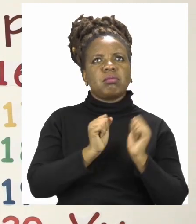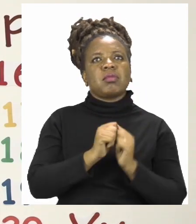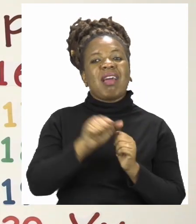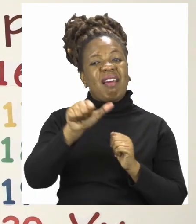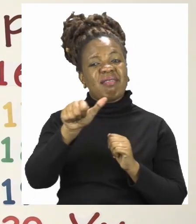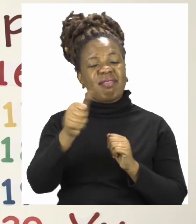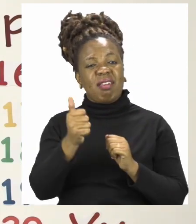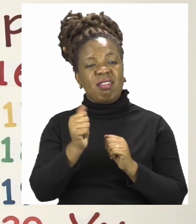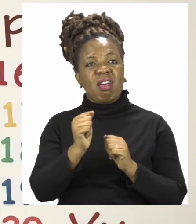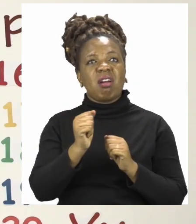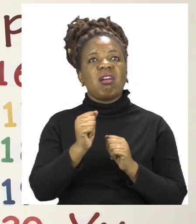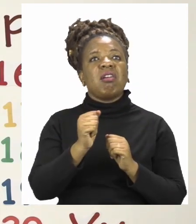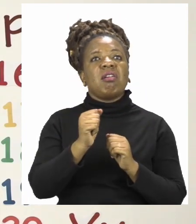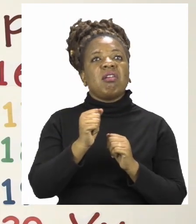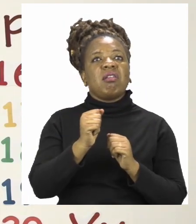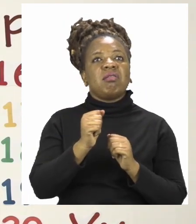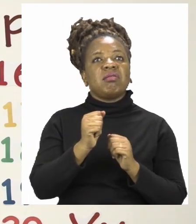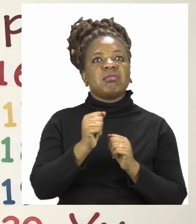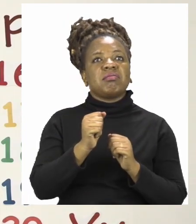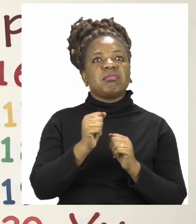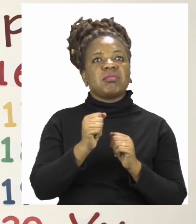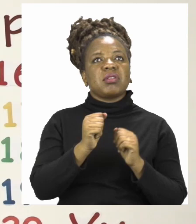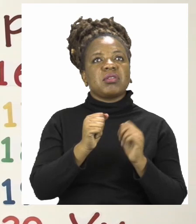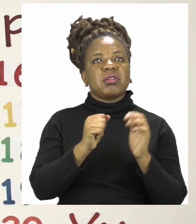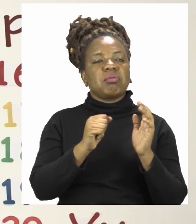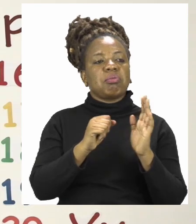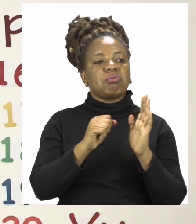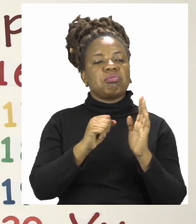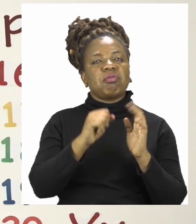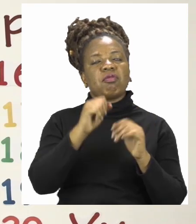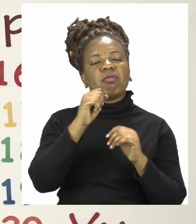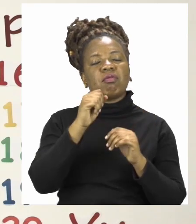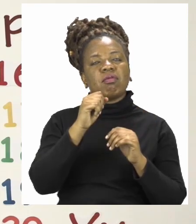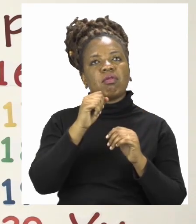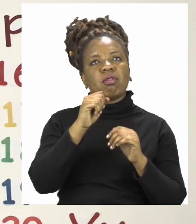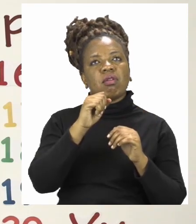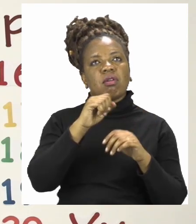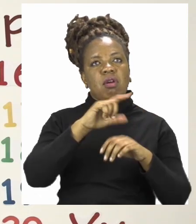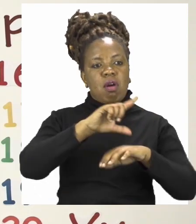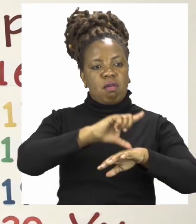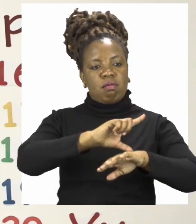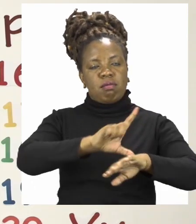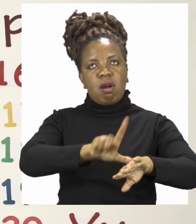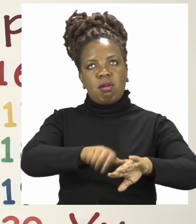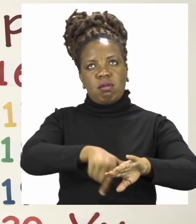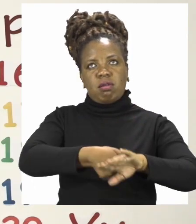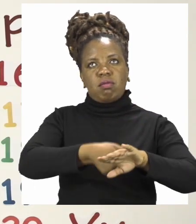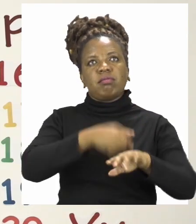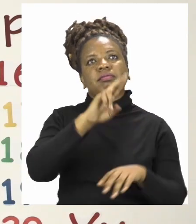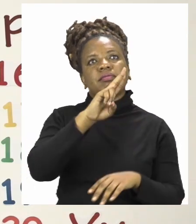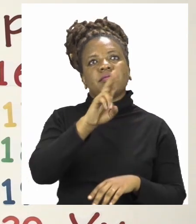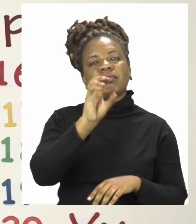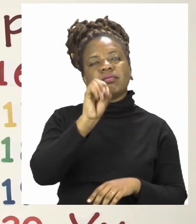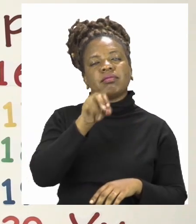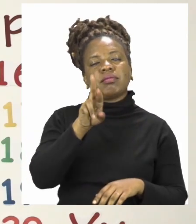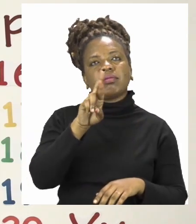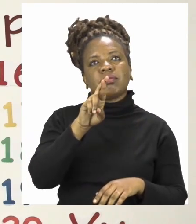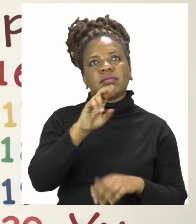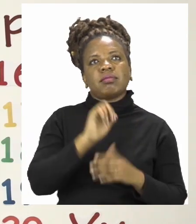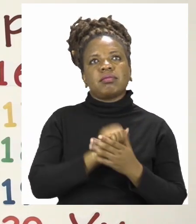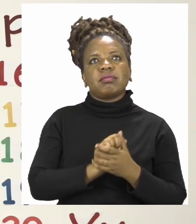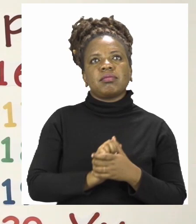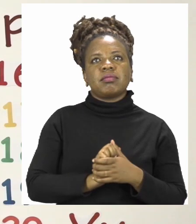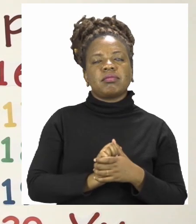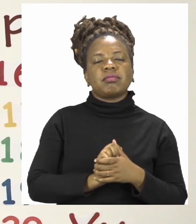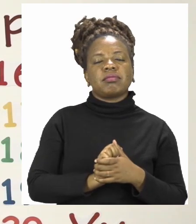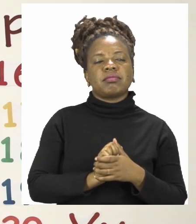is called the hour hand, but for now we're going to keep the minute hand there. Now the minute hand is the one that